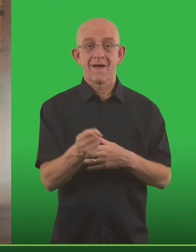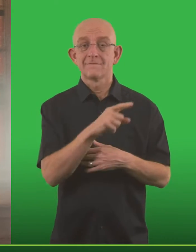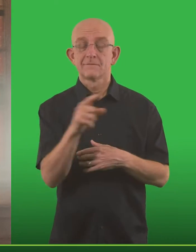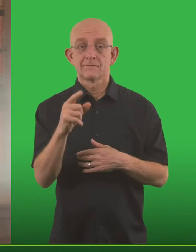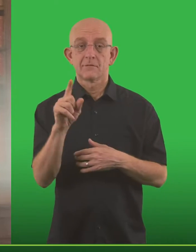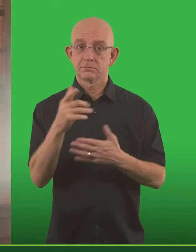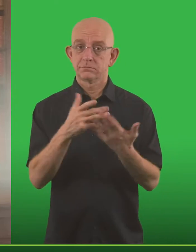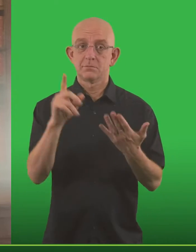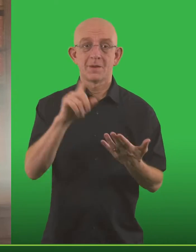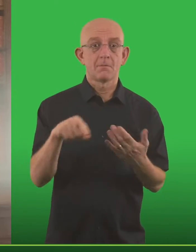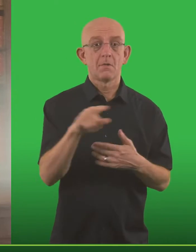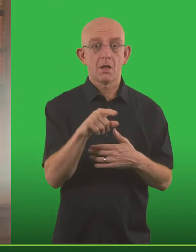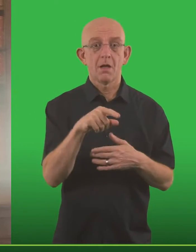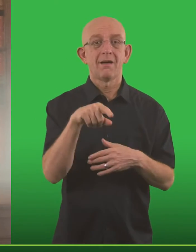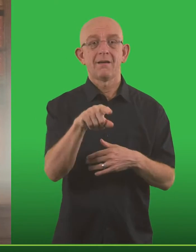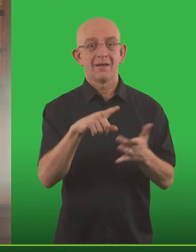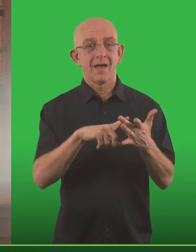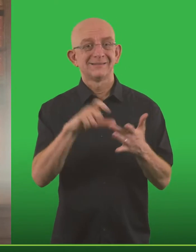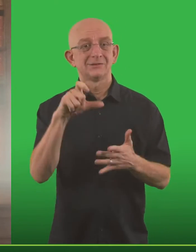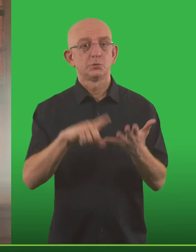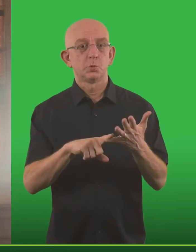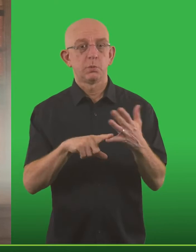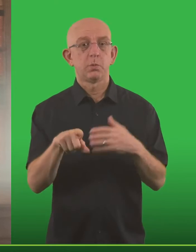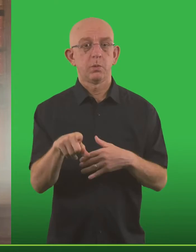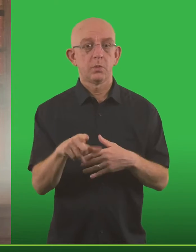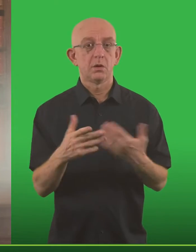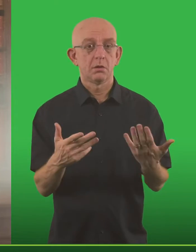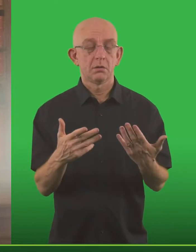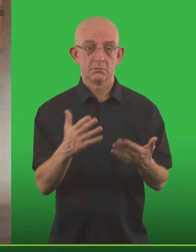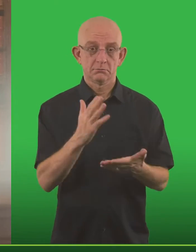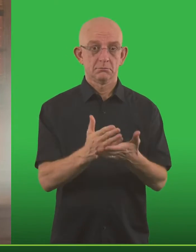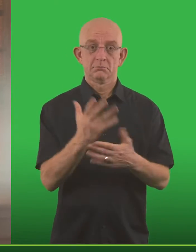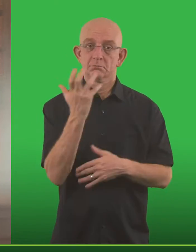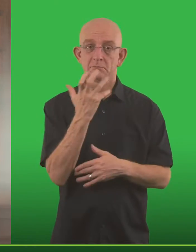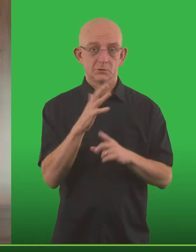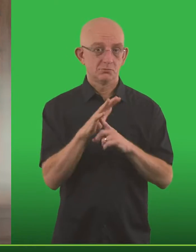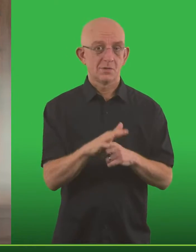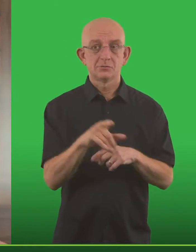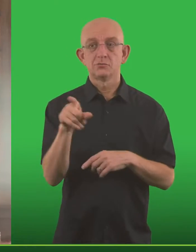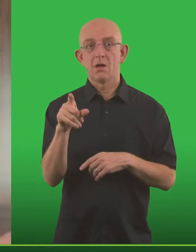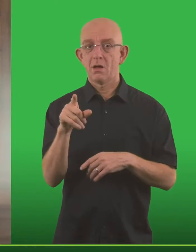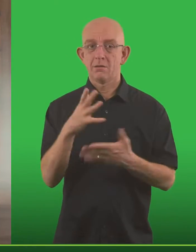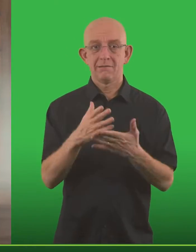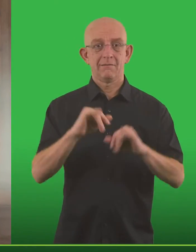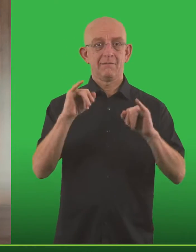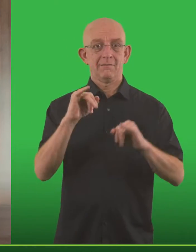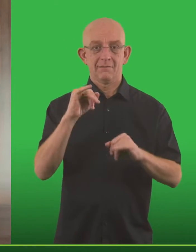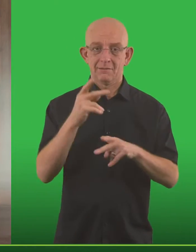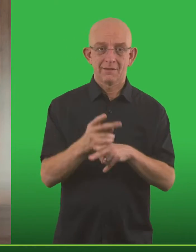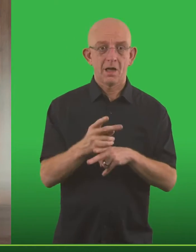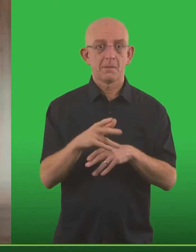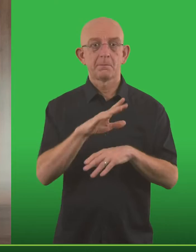increase in hospitalisation, there is an increase in the number of people being admitted to intensive care units. So there's definitely pressure on intensive